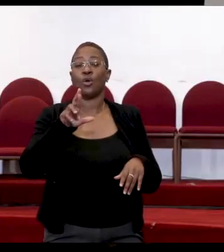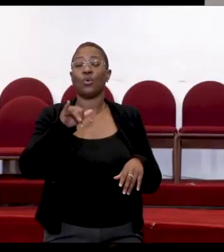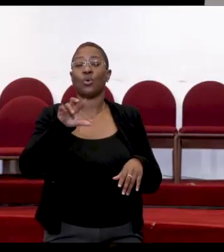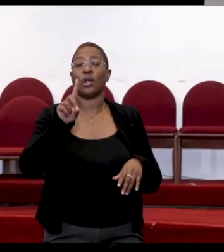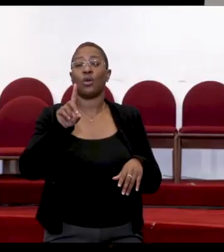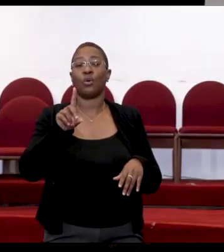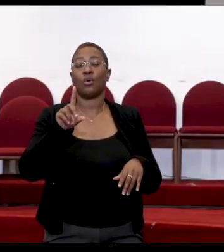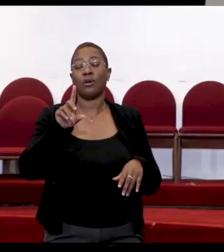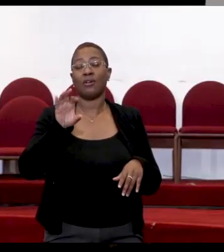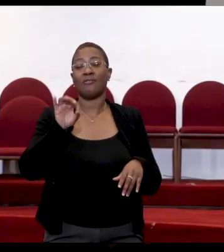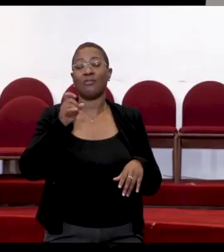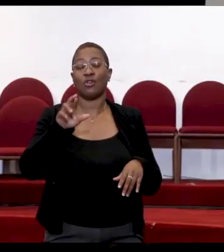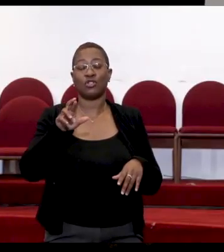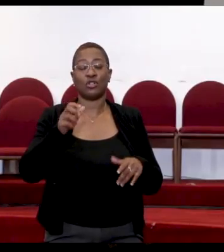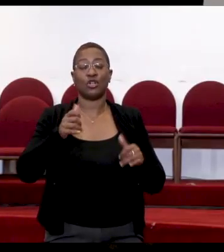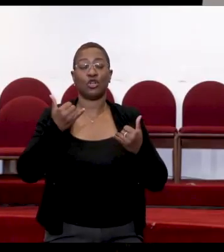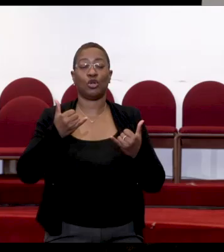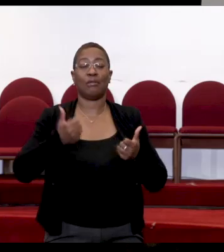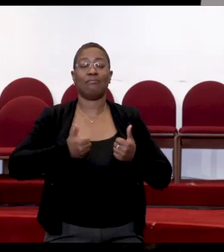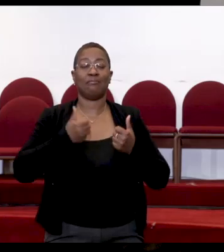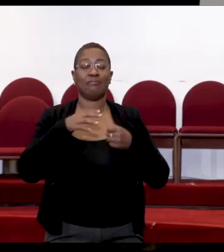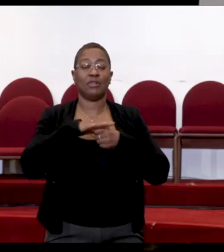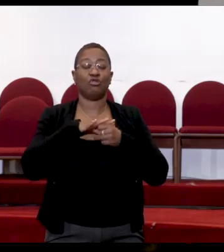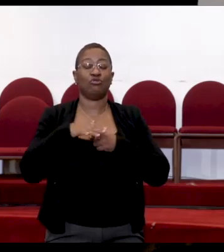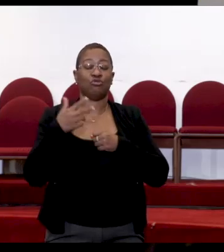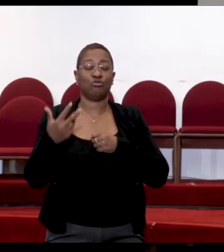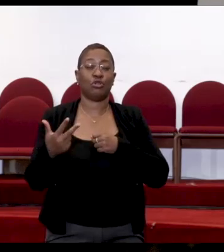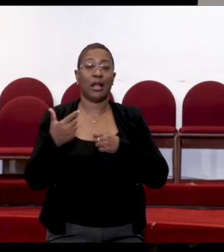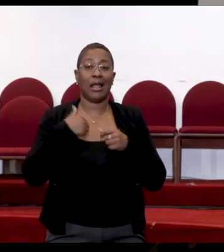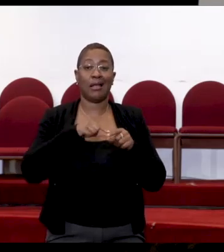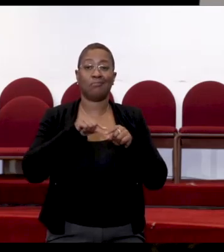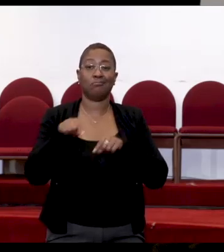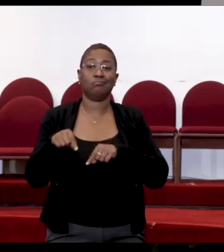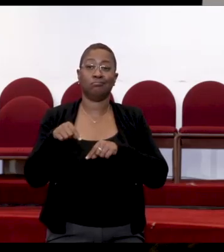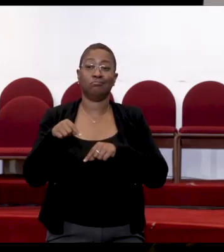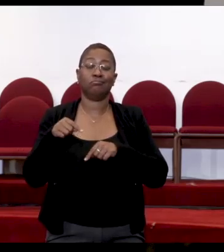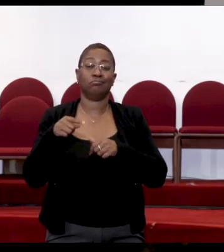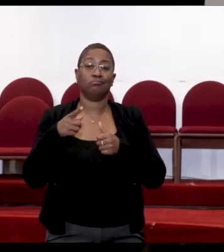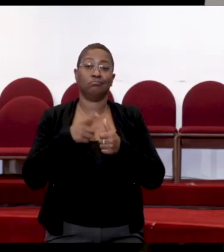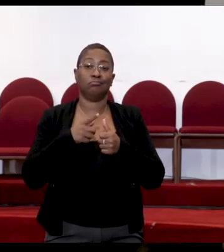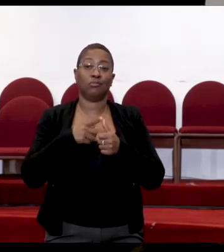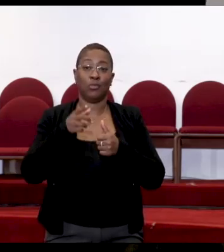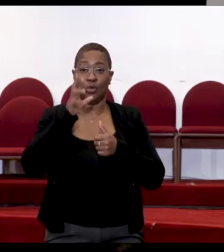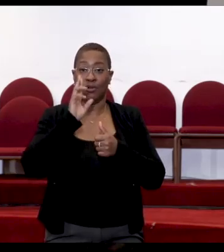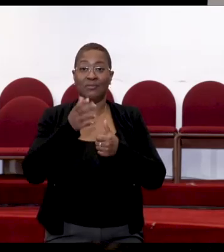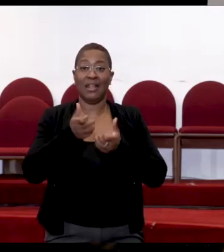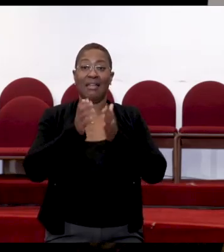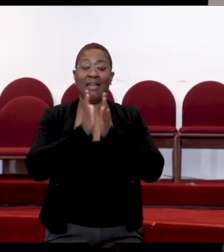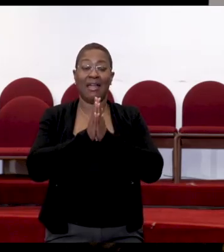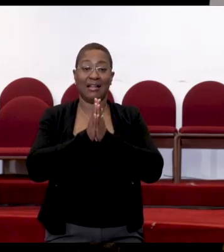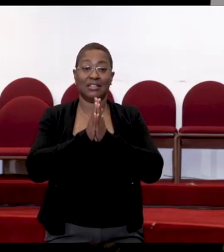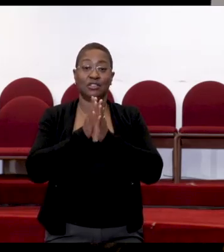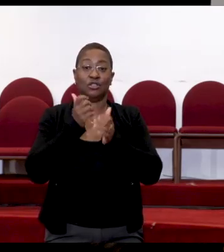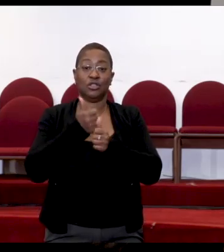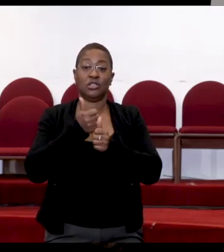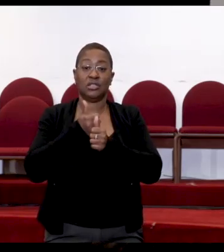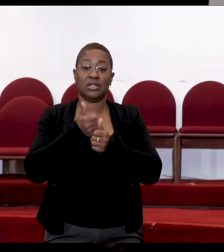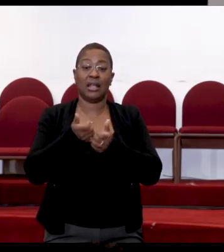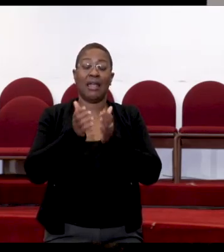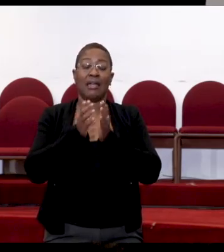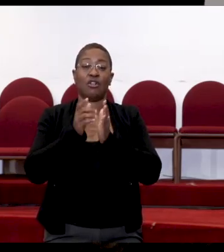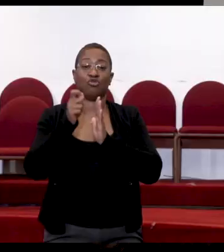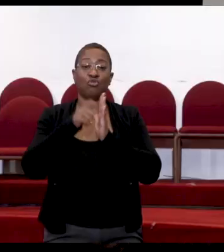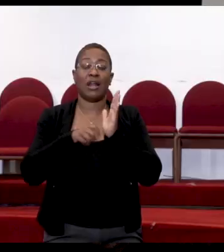Foster, currently in District 2. I come out this evening first to respectfully ask yourself to write an